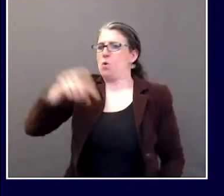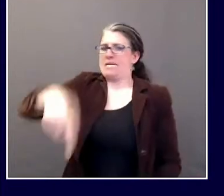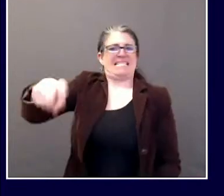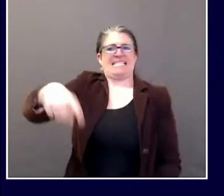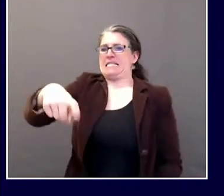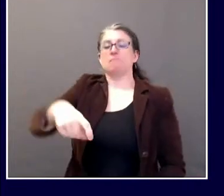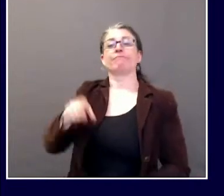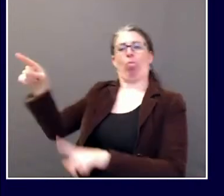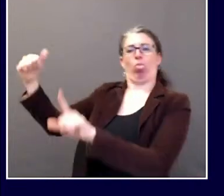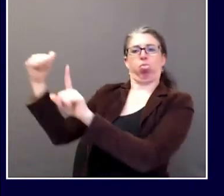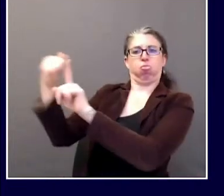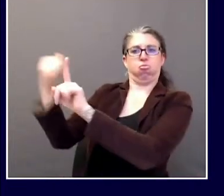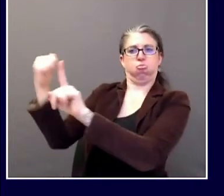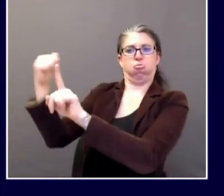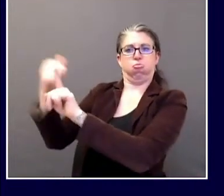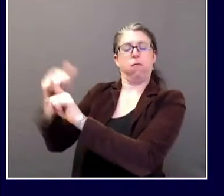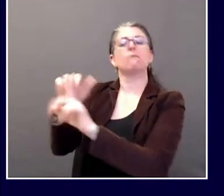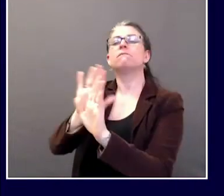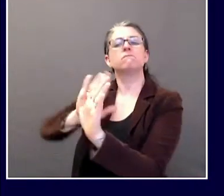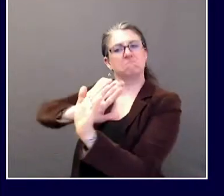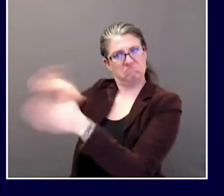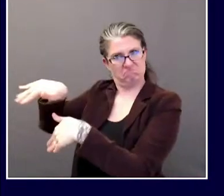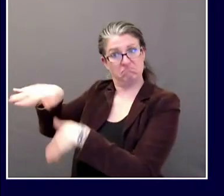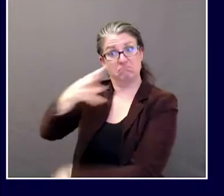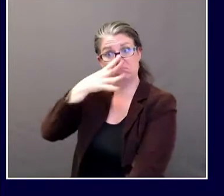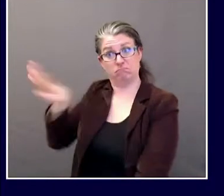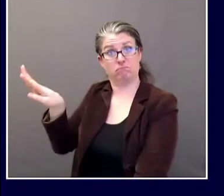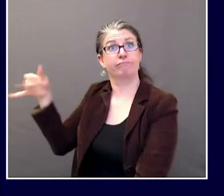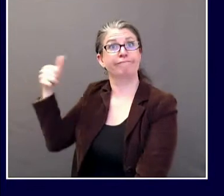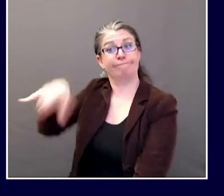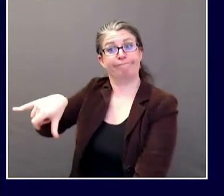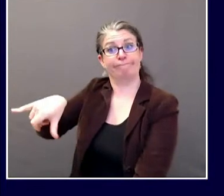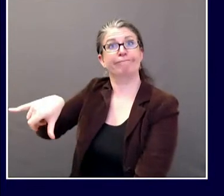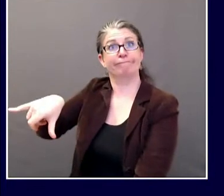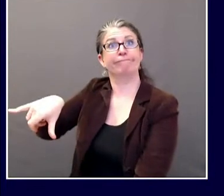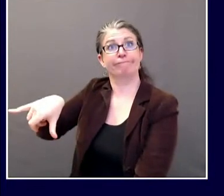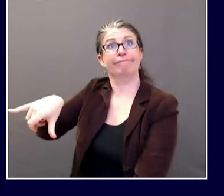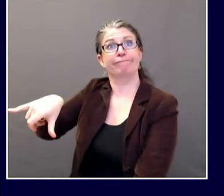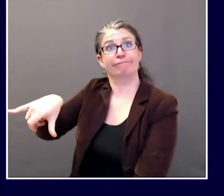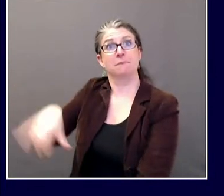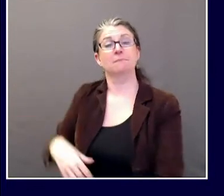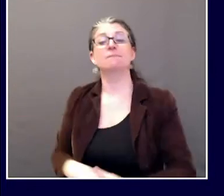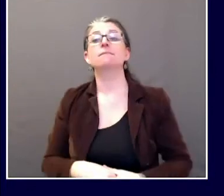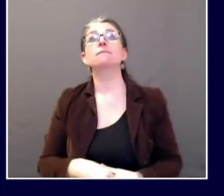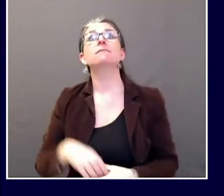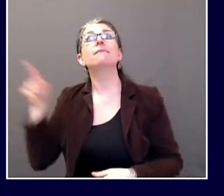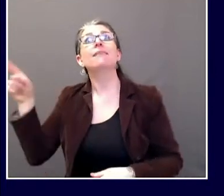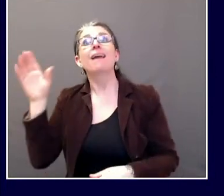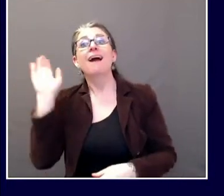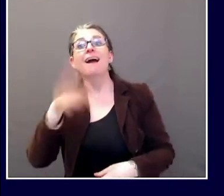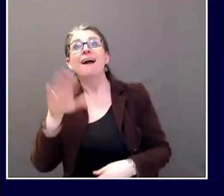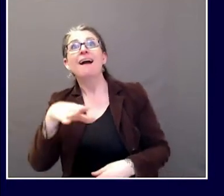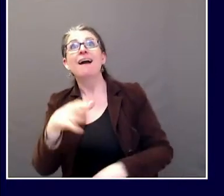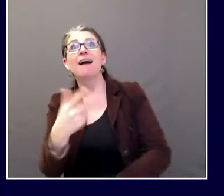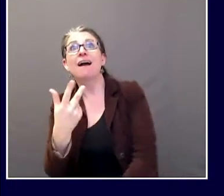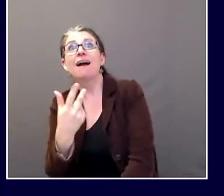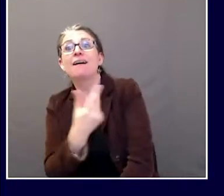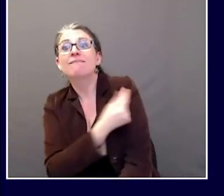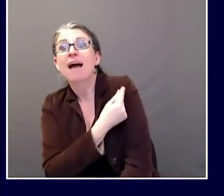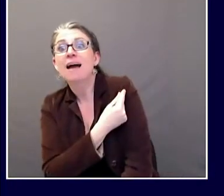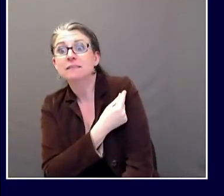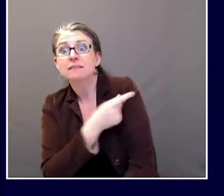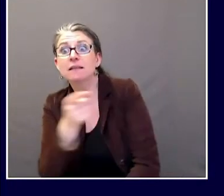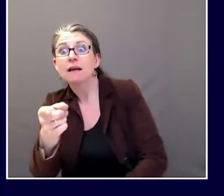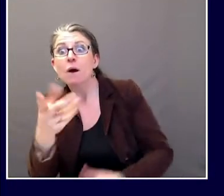up and dial the main line at the Maine CDC, or to ask for the number that you can call them back at. If that number